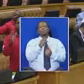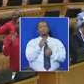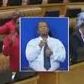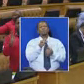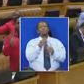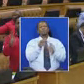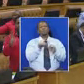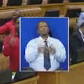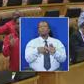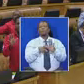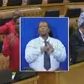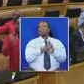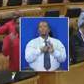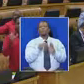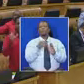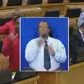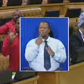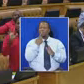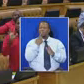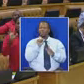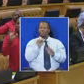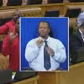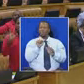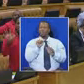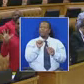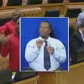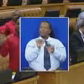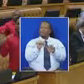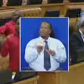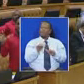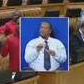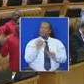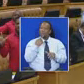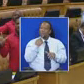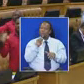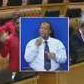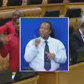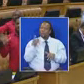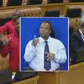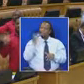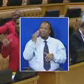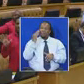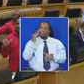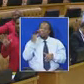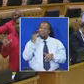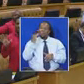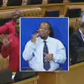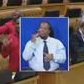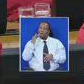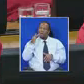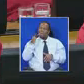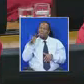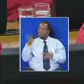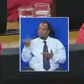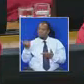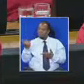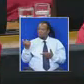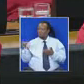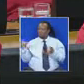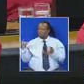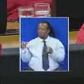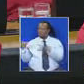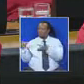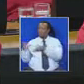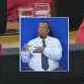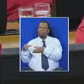it could be a language that we accept that the white minority is the one that is funding this country. I pay